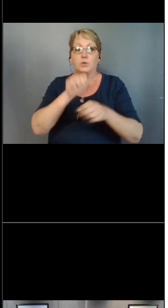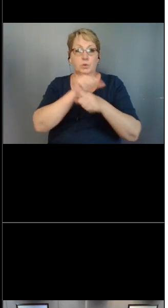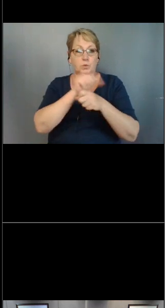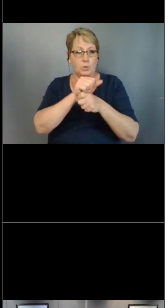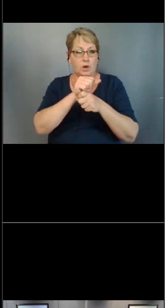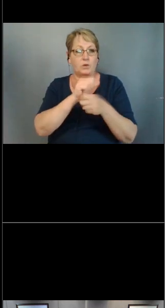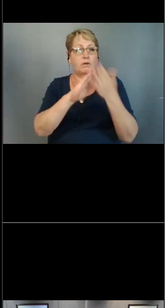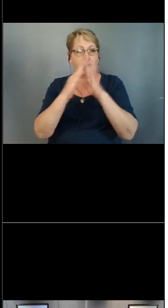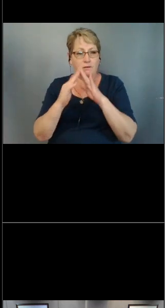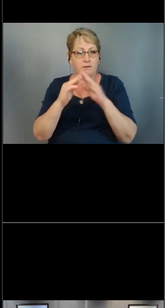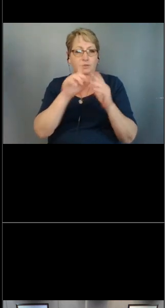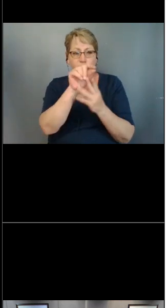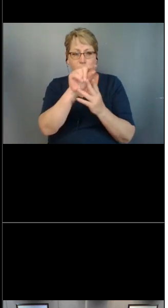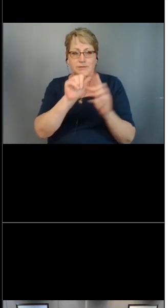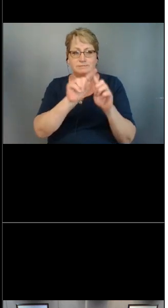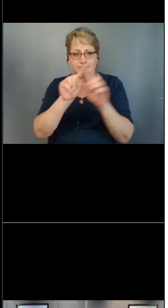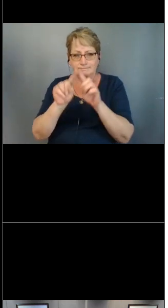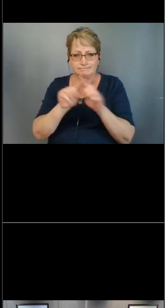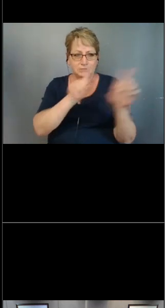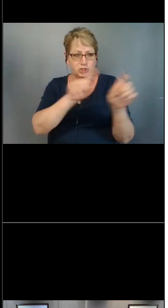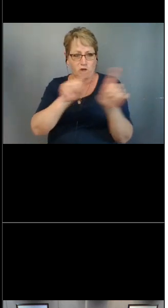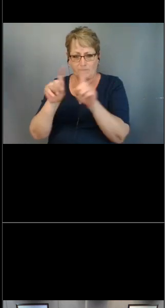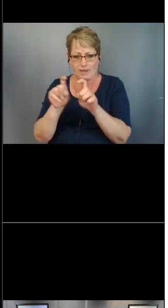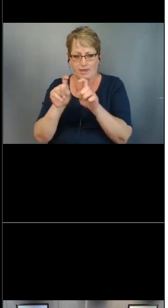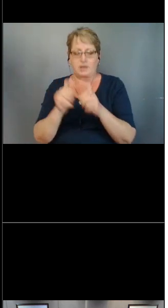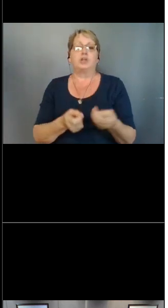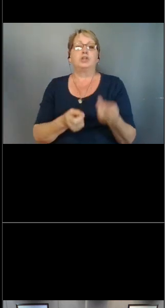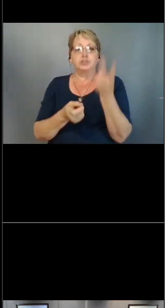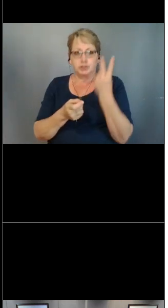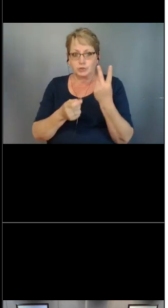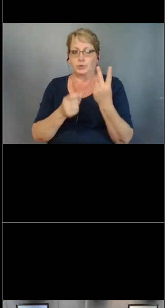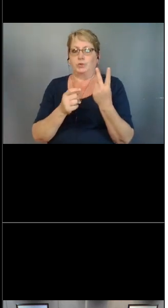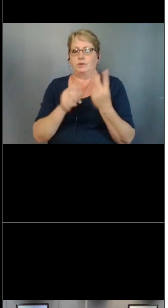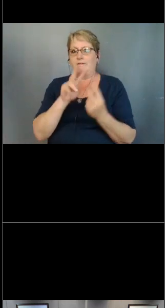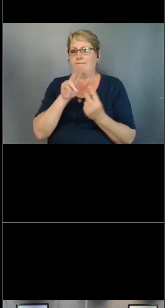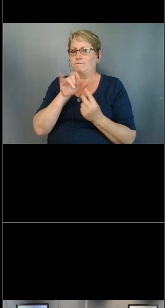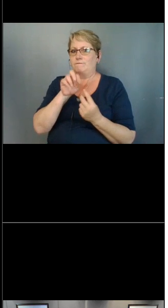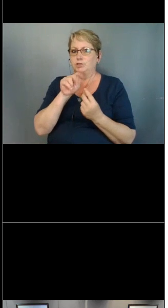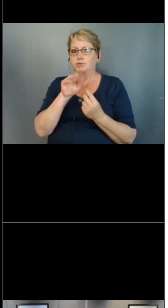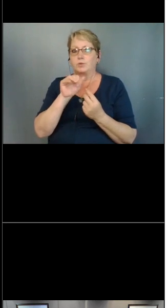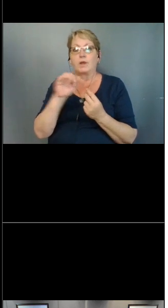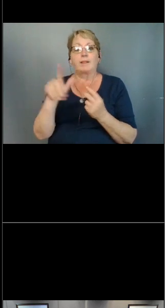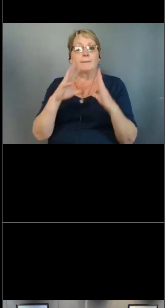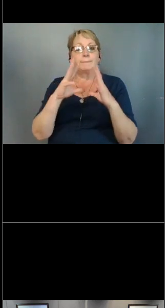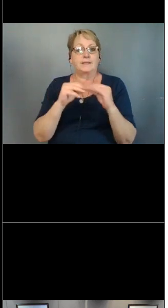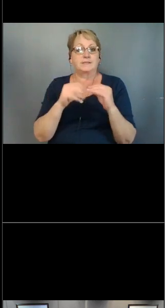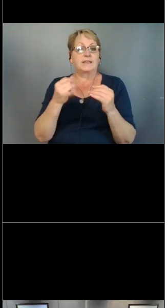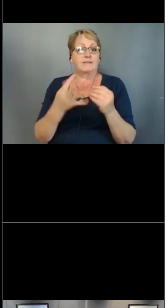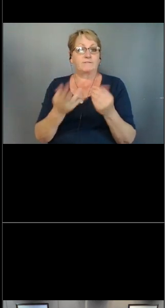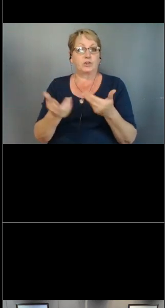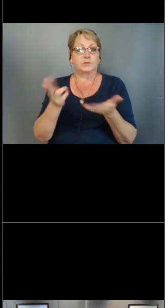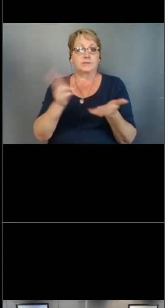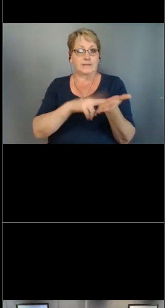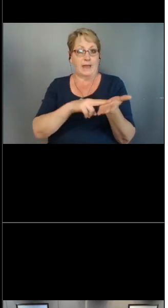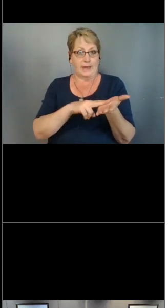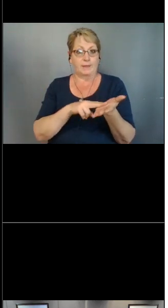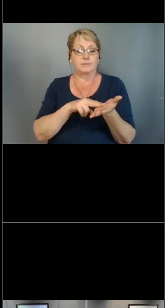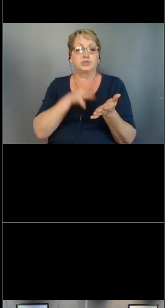municipal partners on the survey and conducted 2 virtual meetings. If you signed up to speak, you will have your mics turned